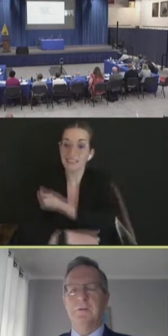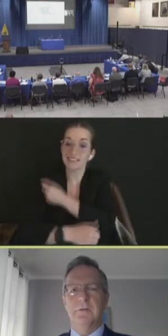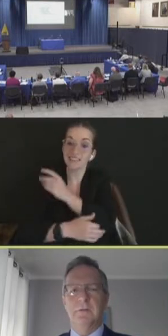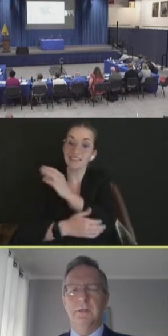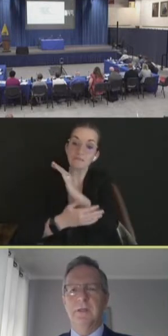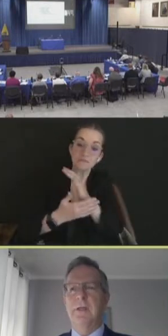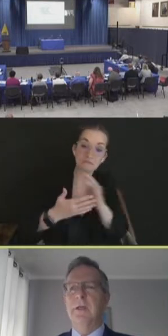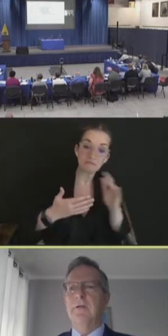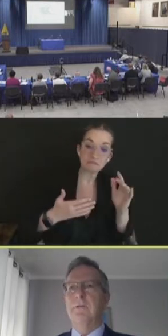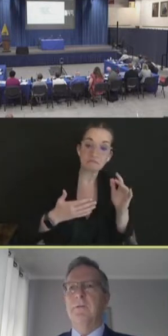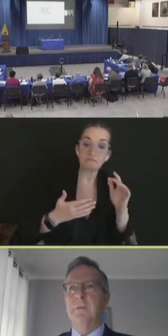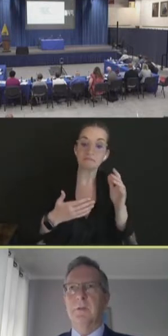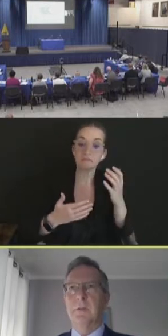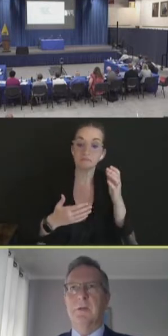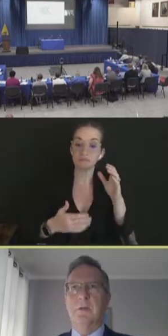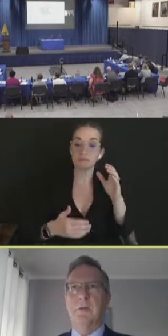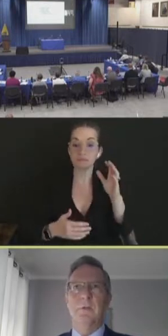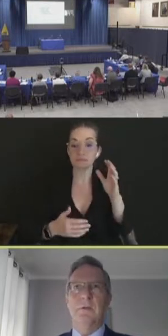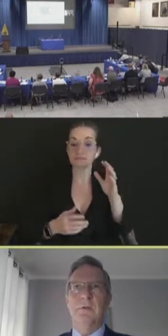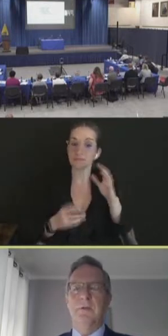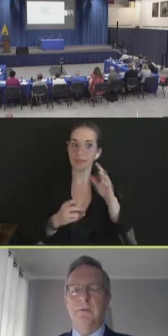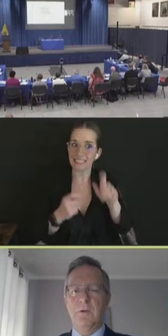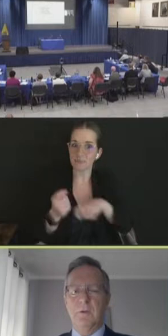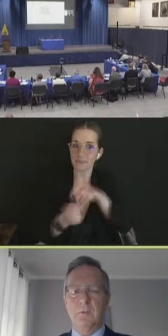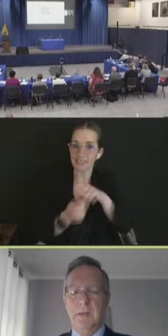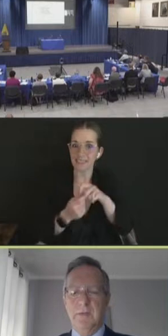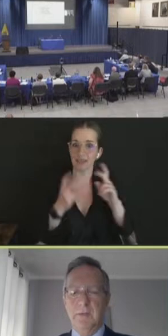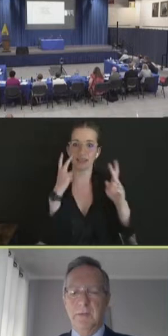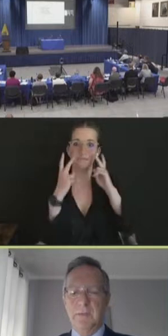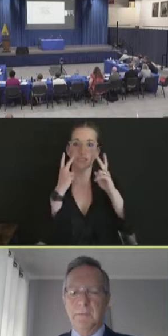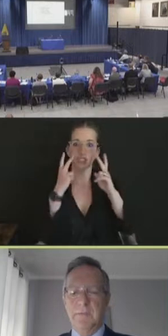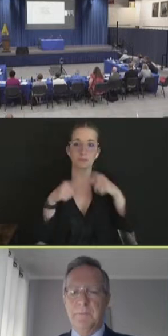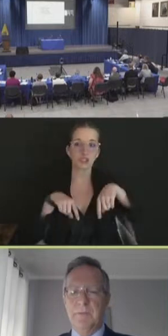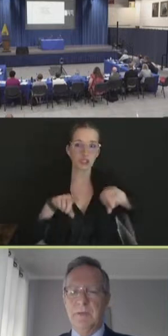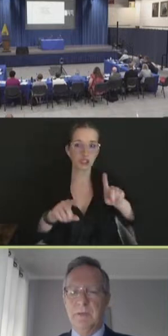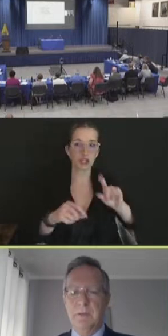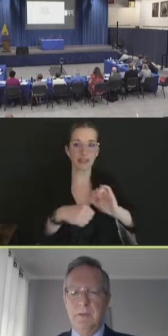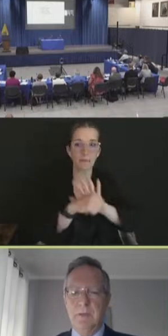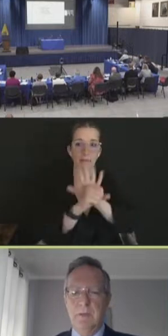and particularly visible during the COVID pandemic.